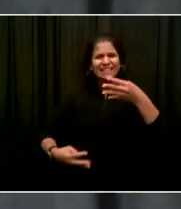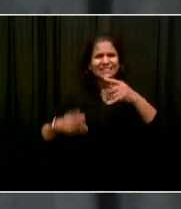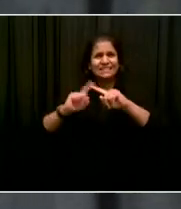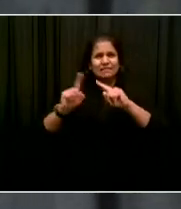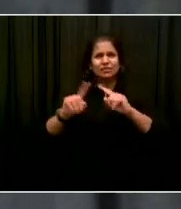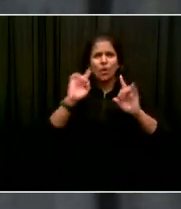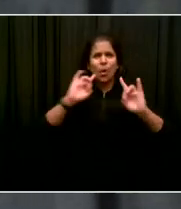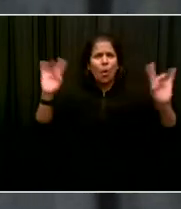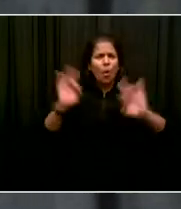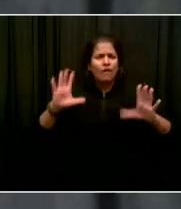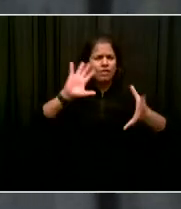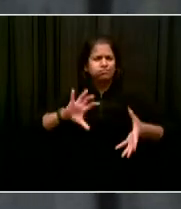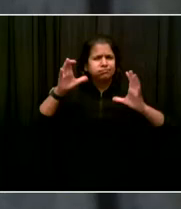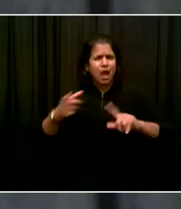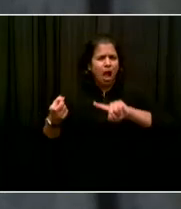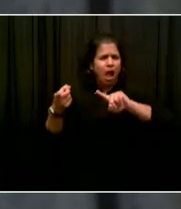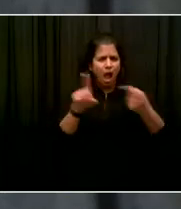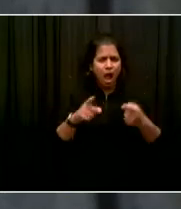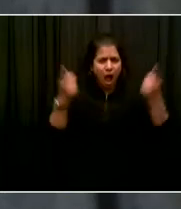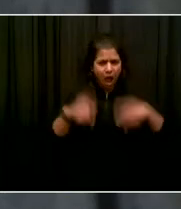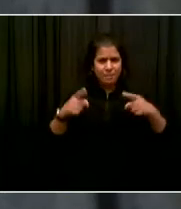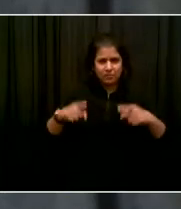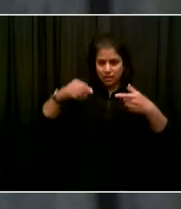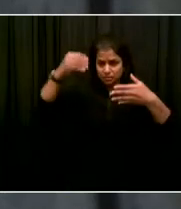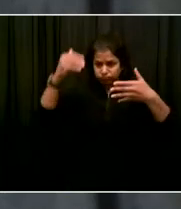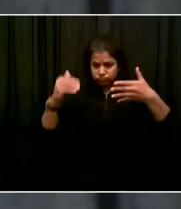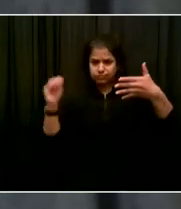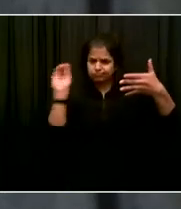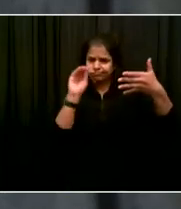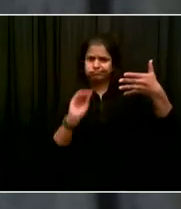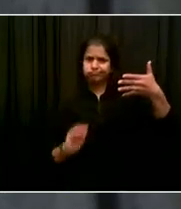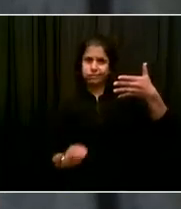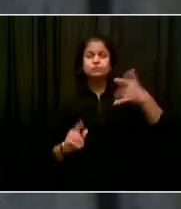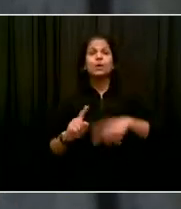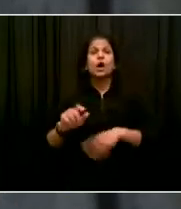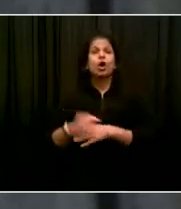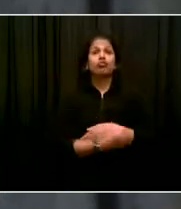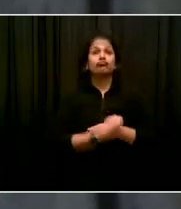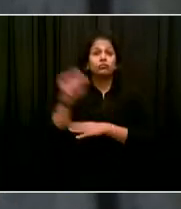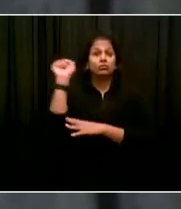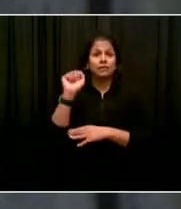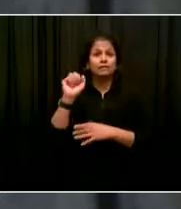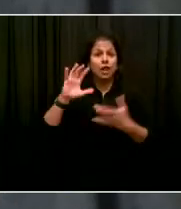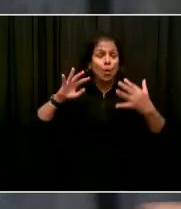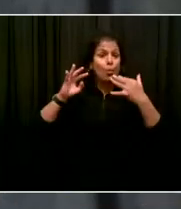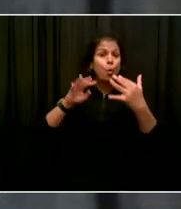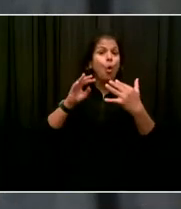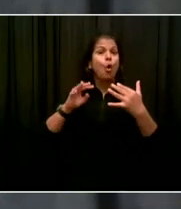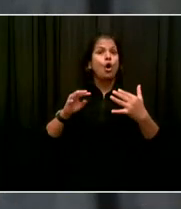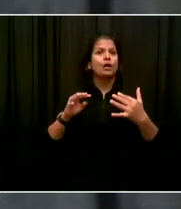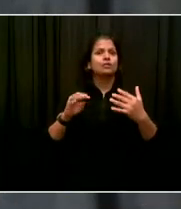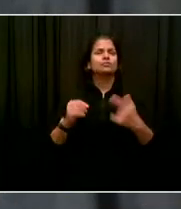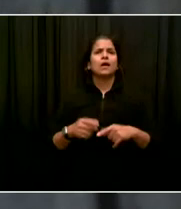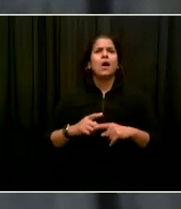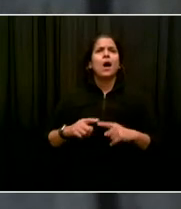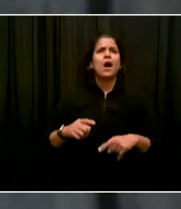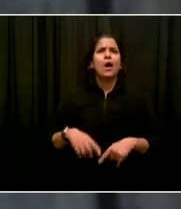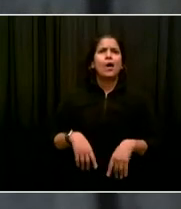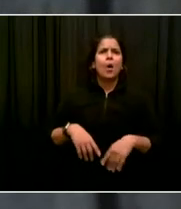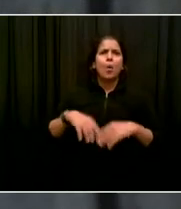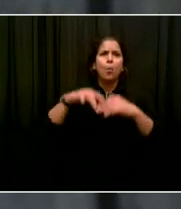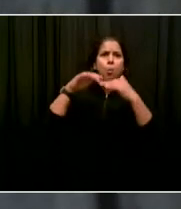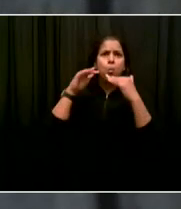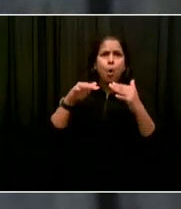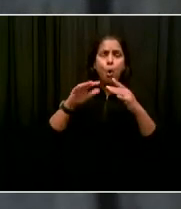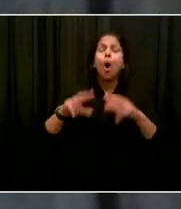II, Hitler, Hirohito, they were trying to bomb New York City, come with the type of plane bomb. I mean, no matter